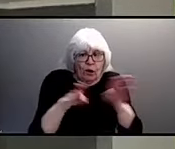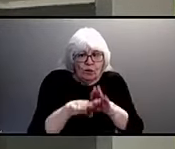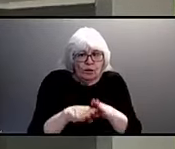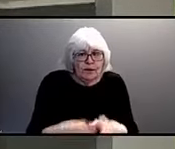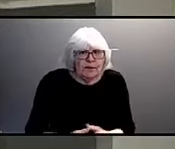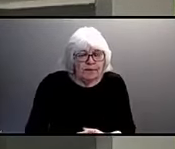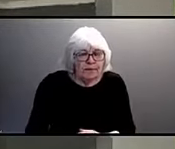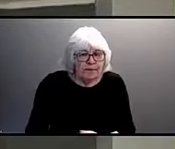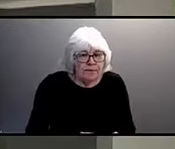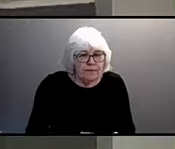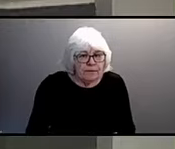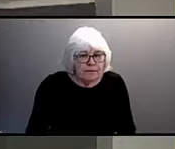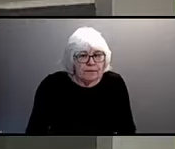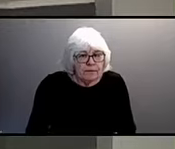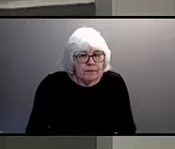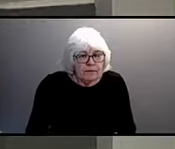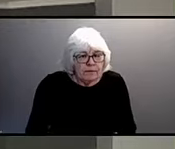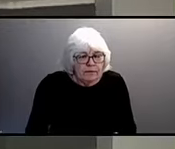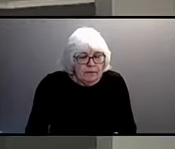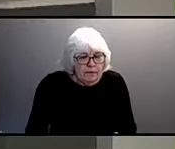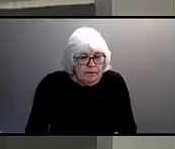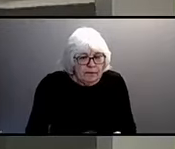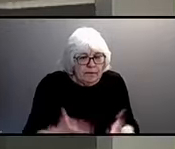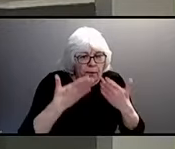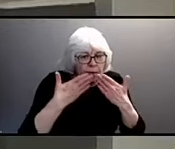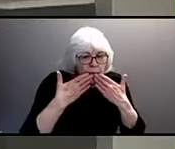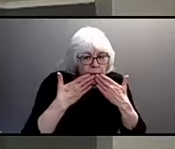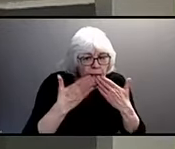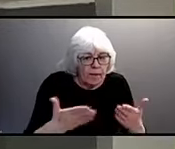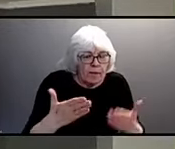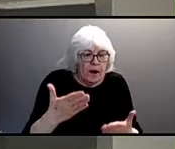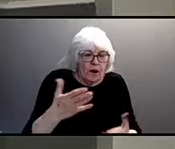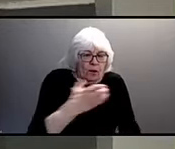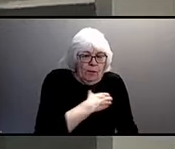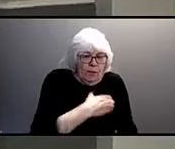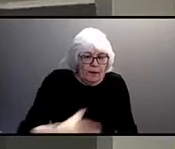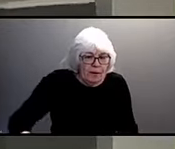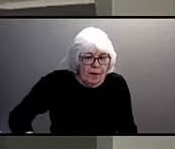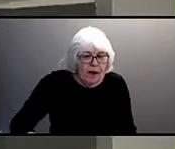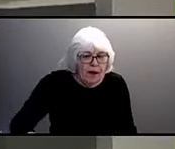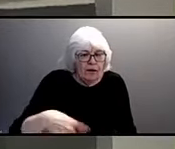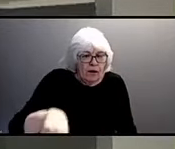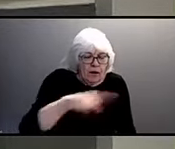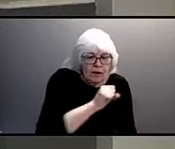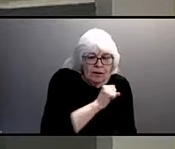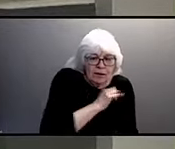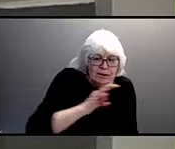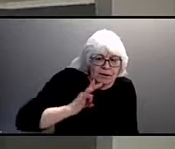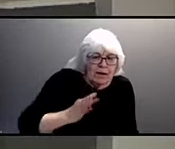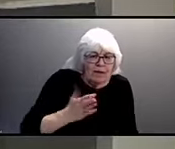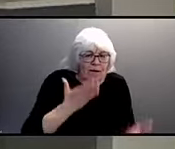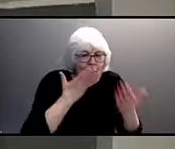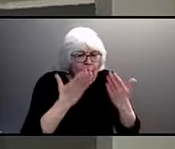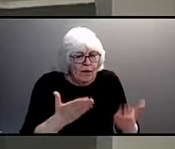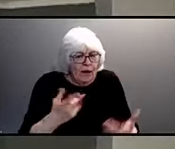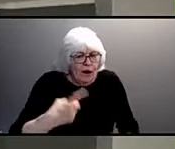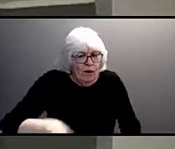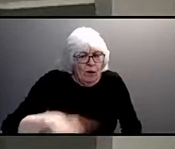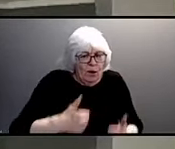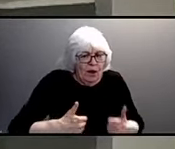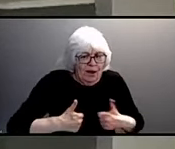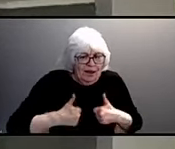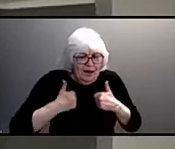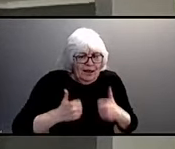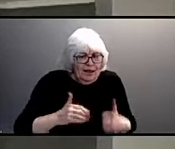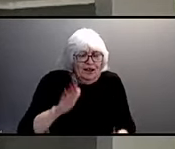Thank you, Mr. Mayor, and thank you to our staff. You know, I want to thank residents for their patience. I know this has been a very difficult